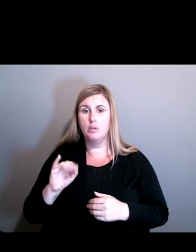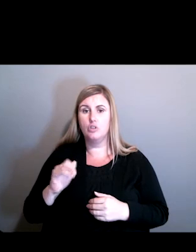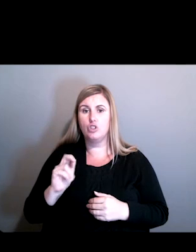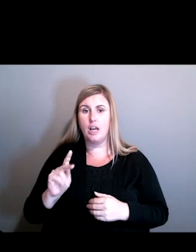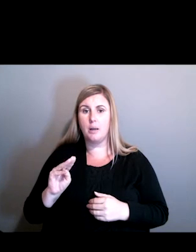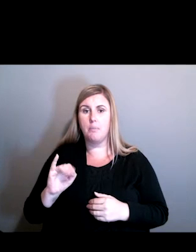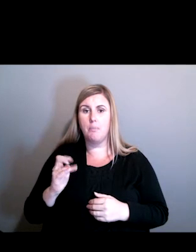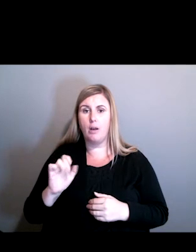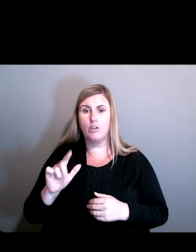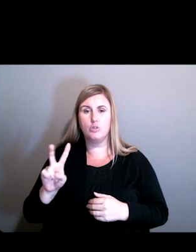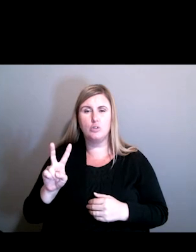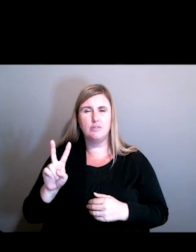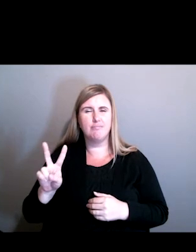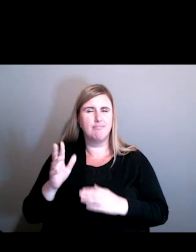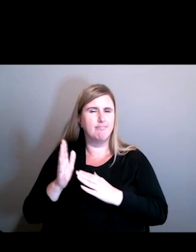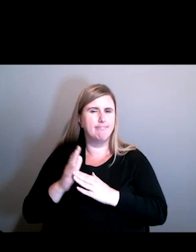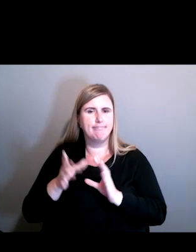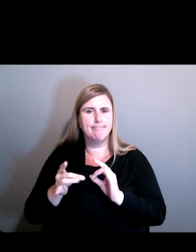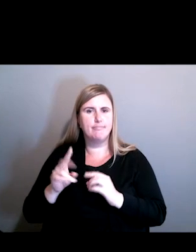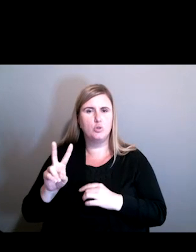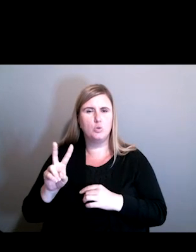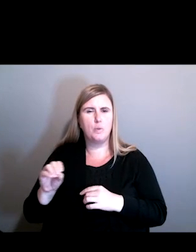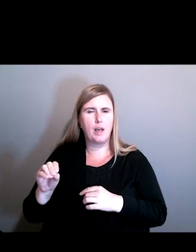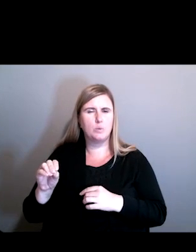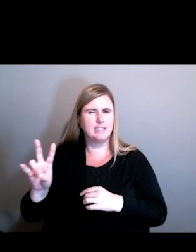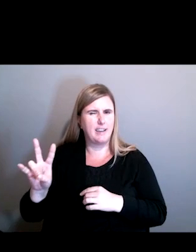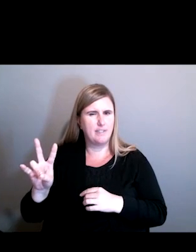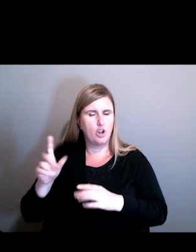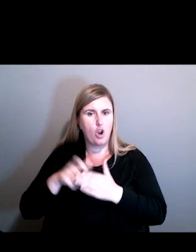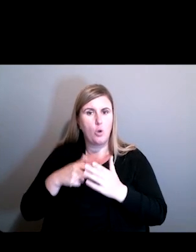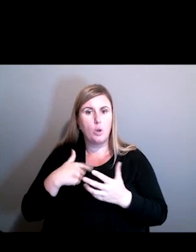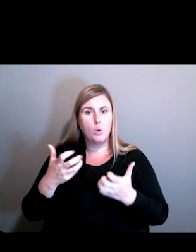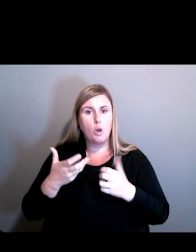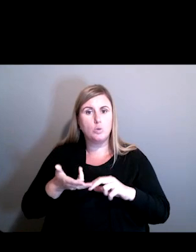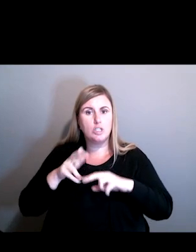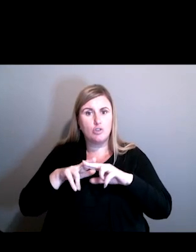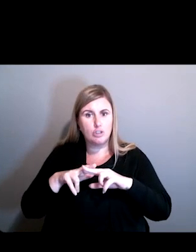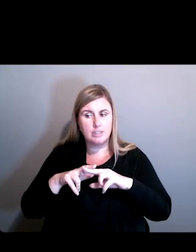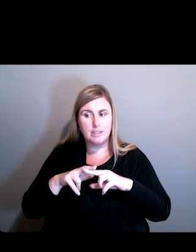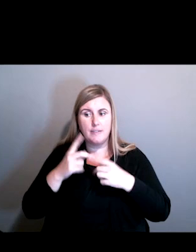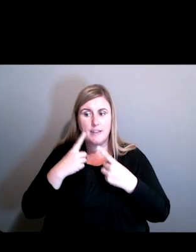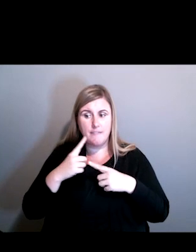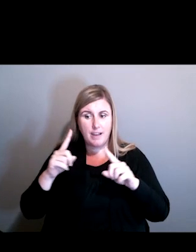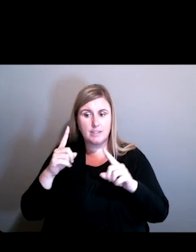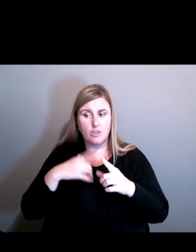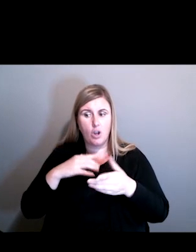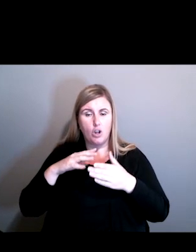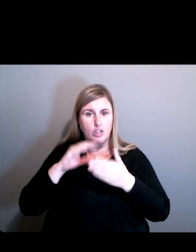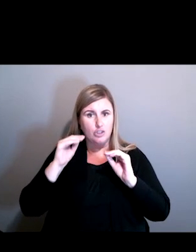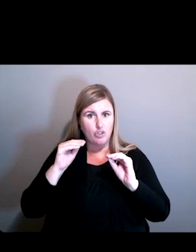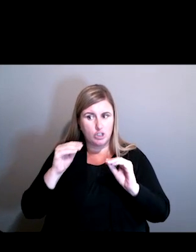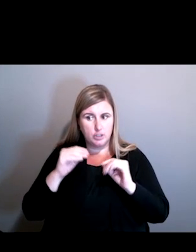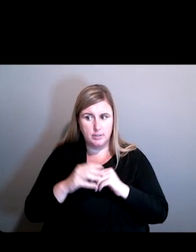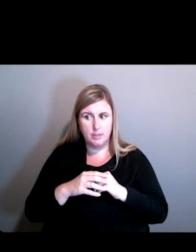Jack Michael said it best in his 2000 and 2007 articles that we want to increase the effectiveness of our